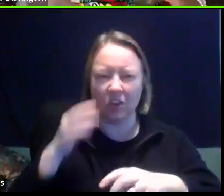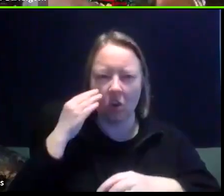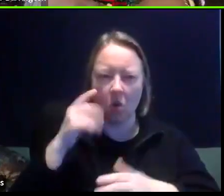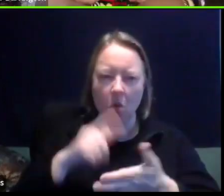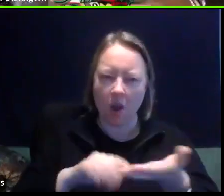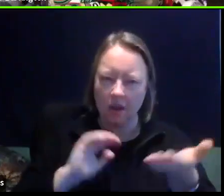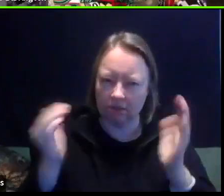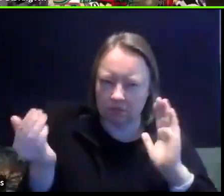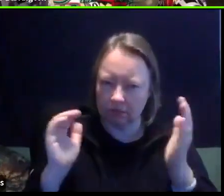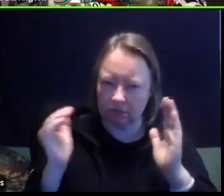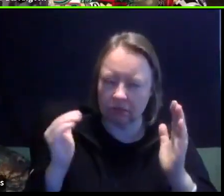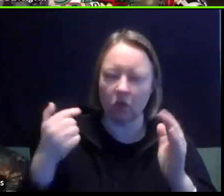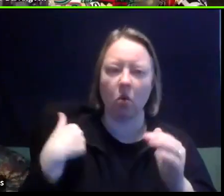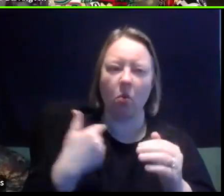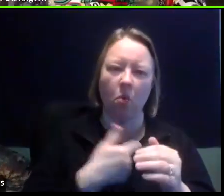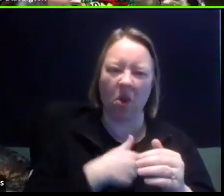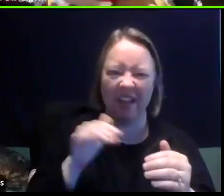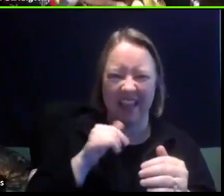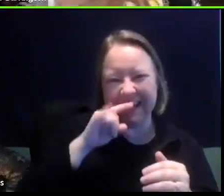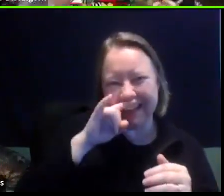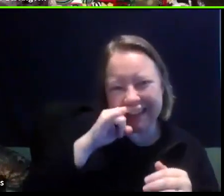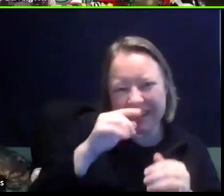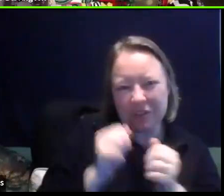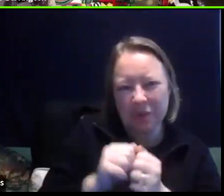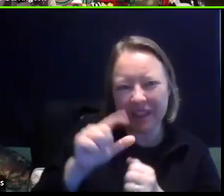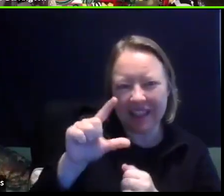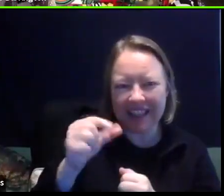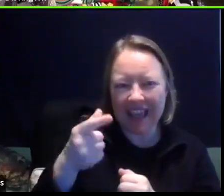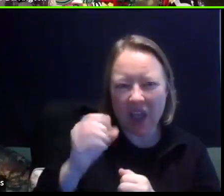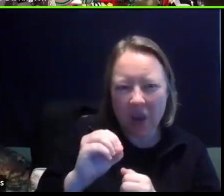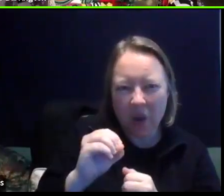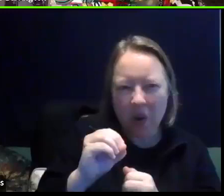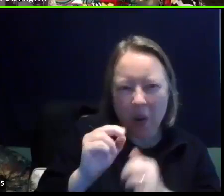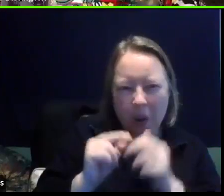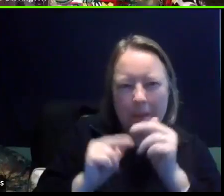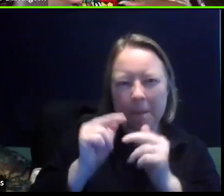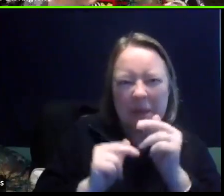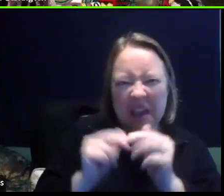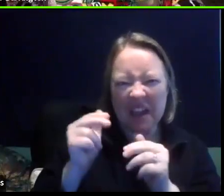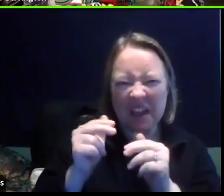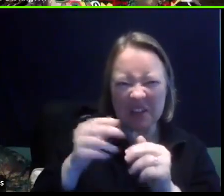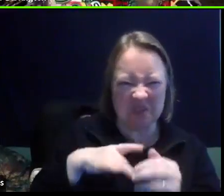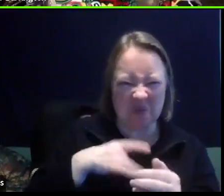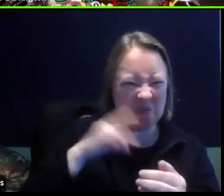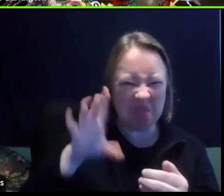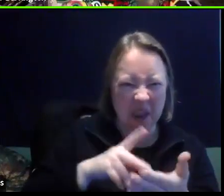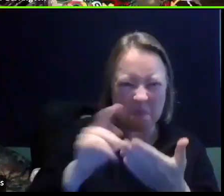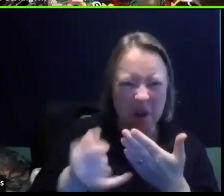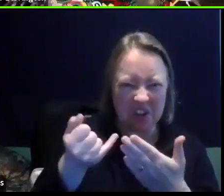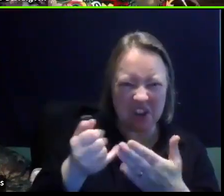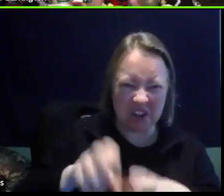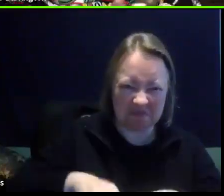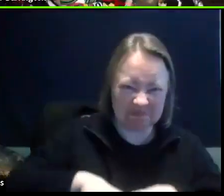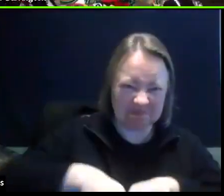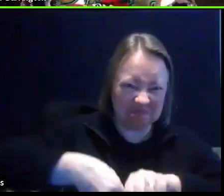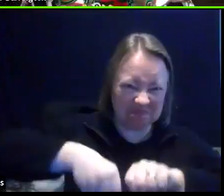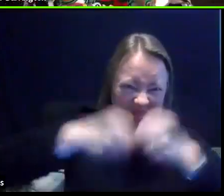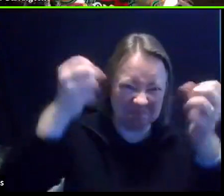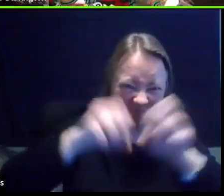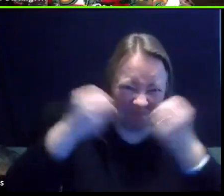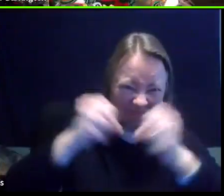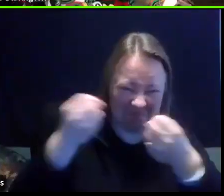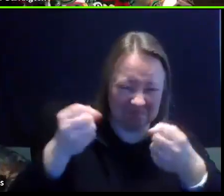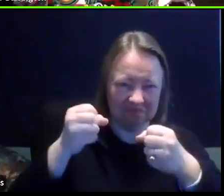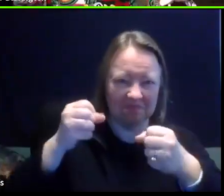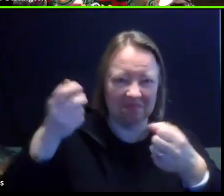that we're little kids with Legos. We have just crushed our project because we don't like it. All the pieces are lying on the floor and